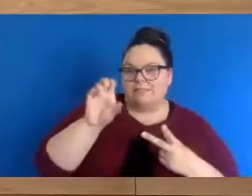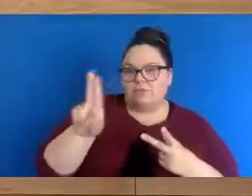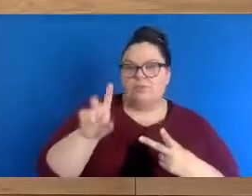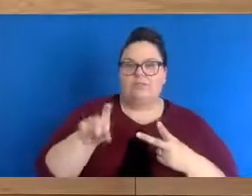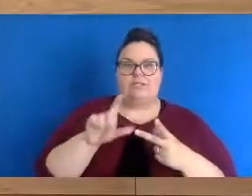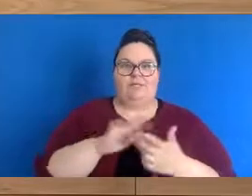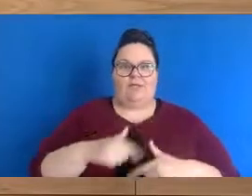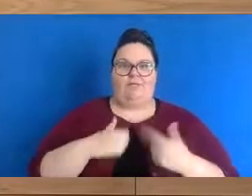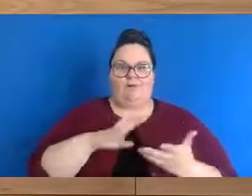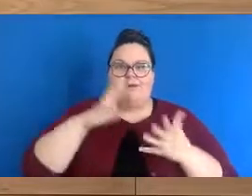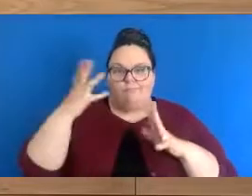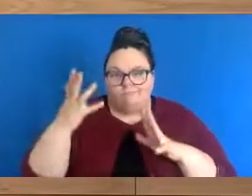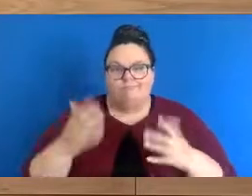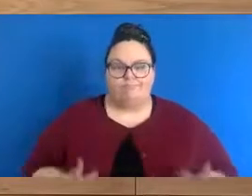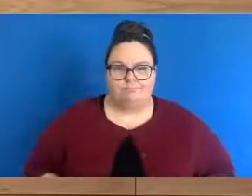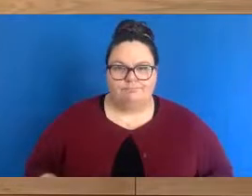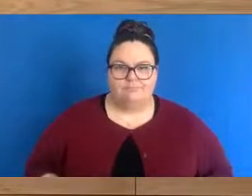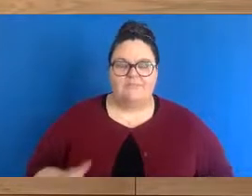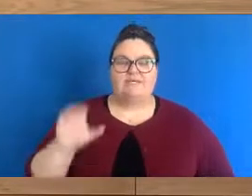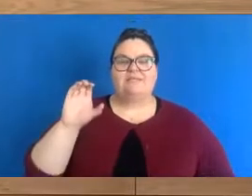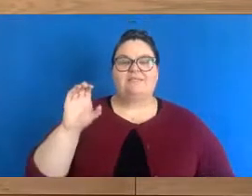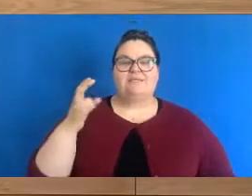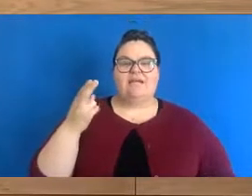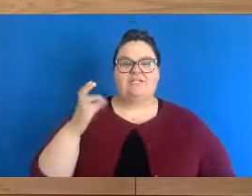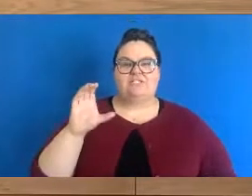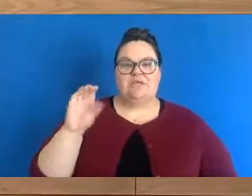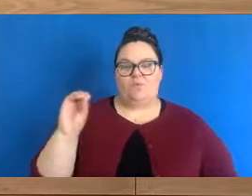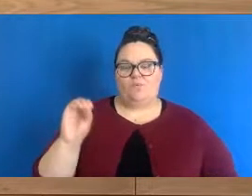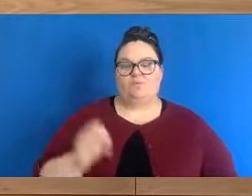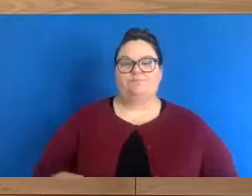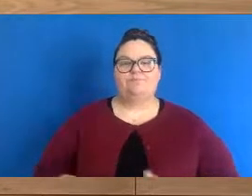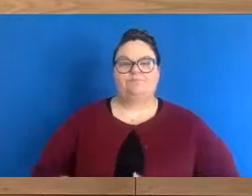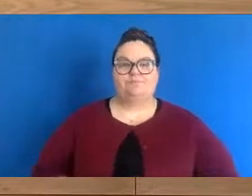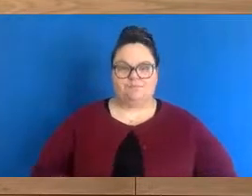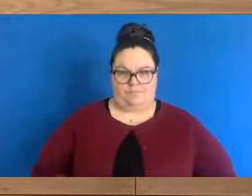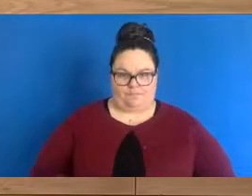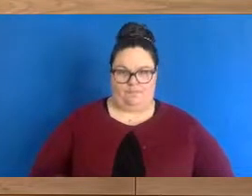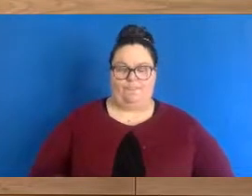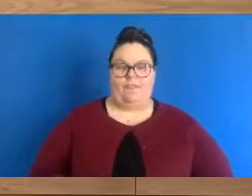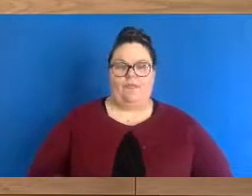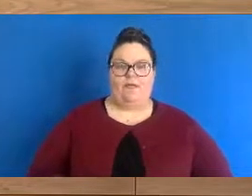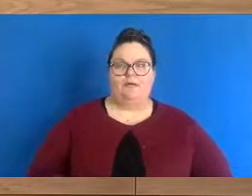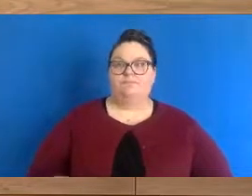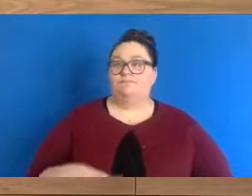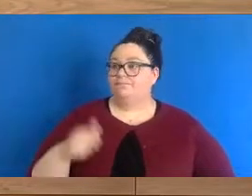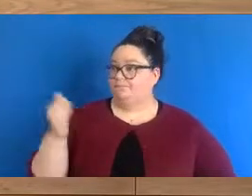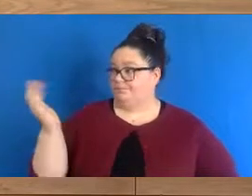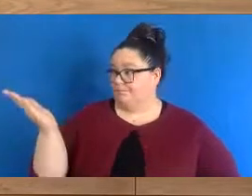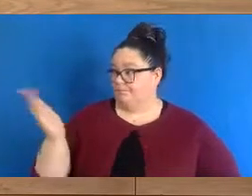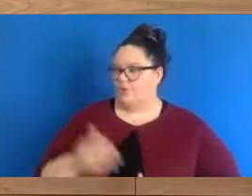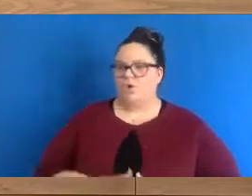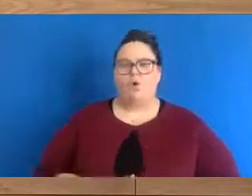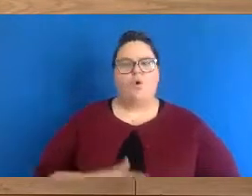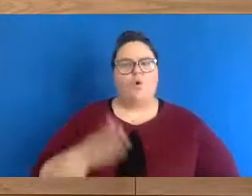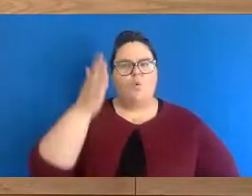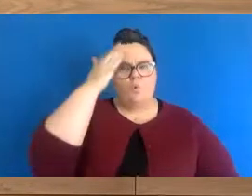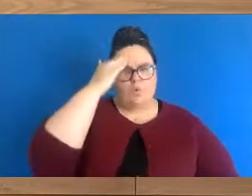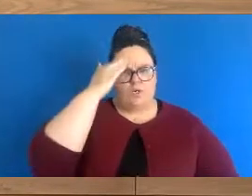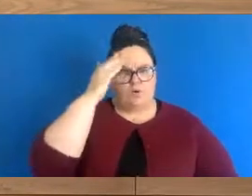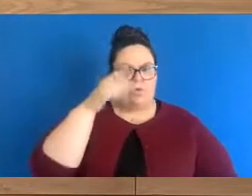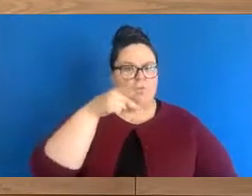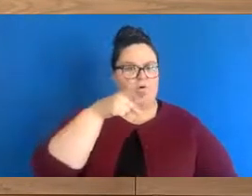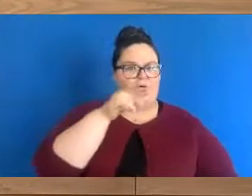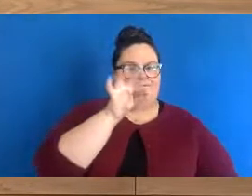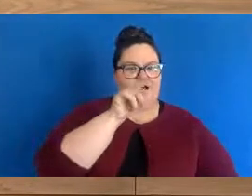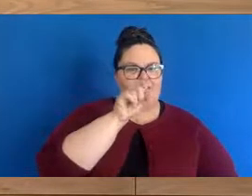Vicky Hogarth, CHCO TV. Thank you, Bruce. Dr. Russell, we know that mixing vaccines is just as effective,